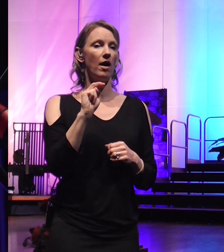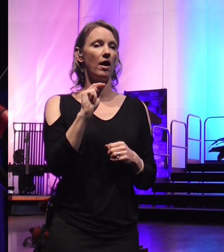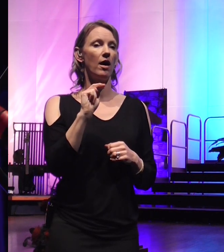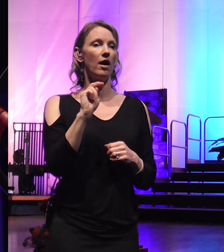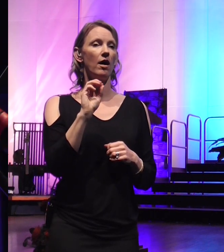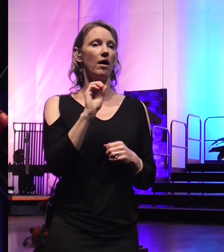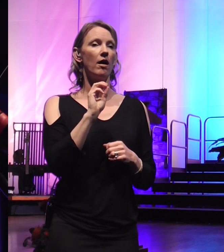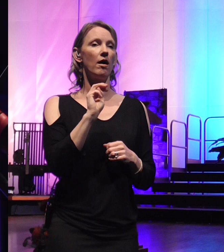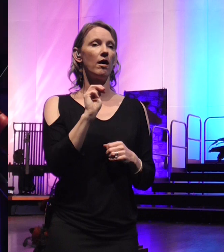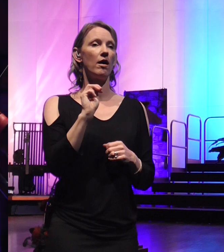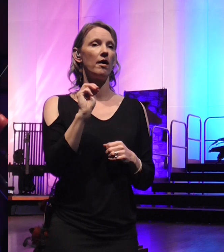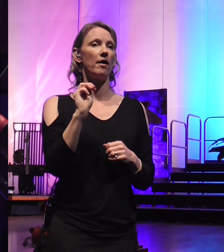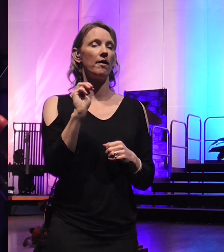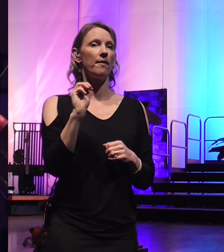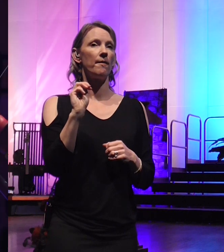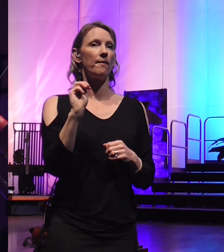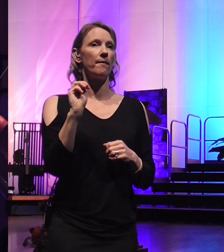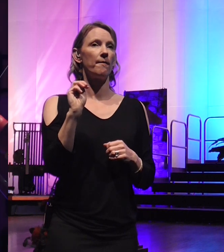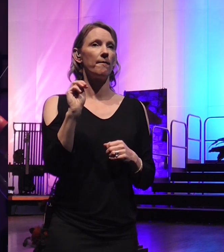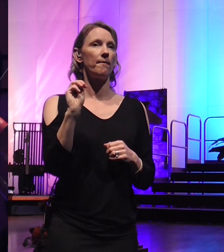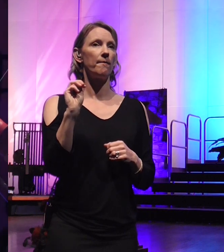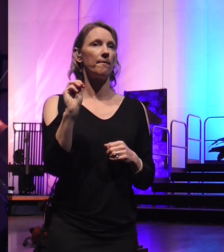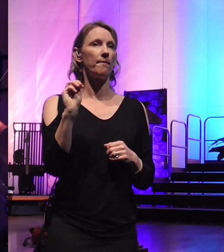Hum. Om.